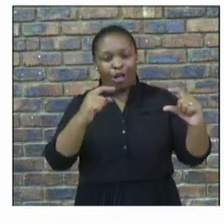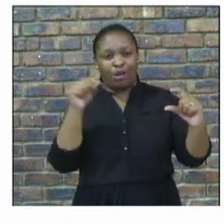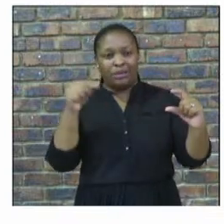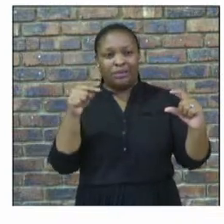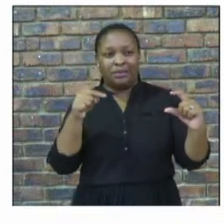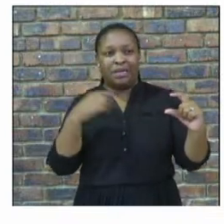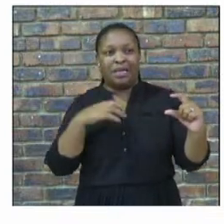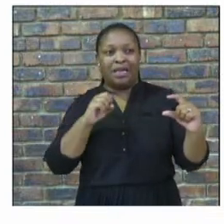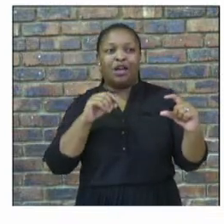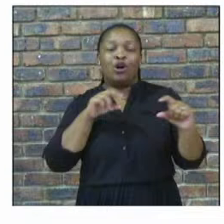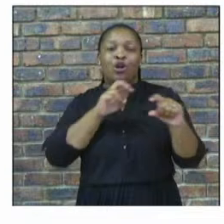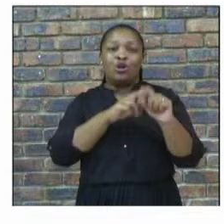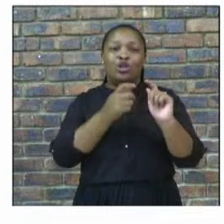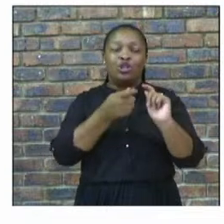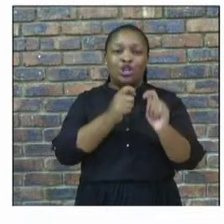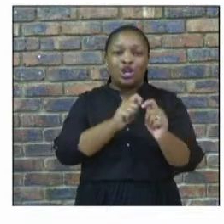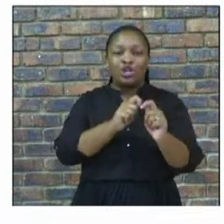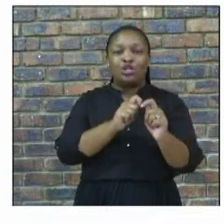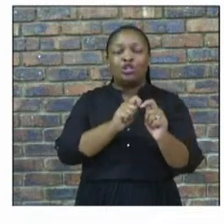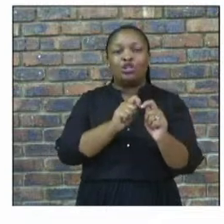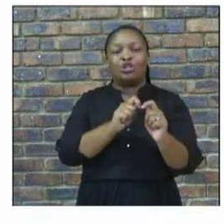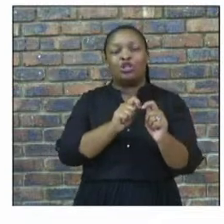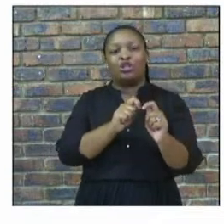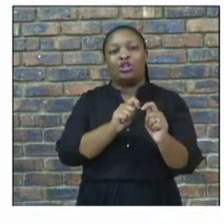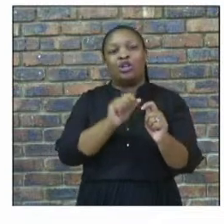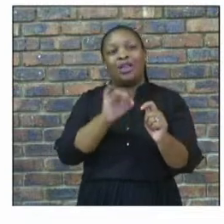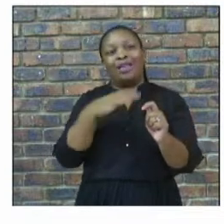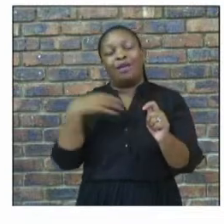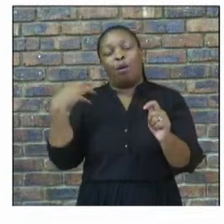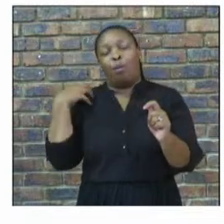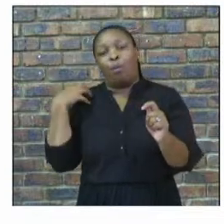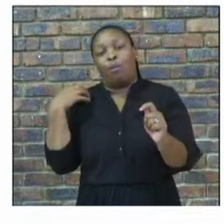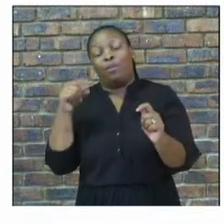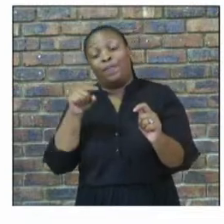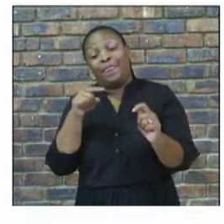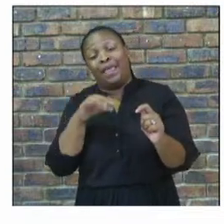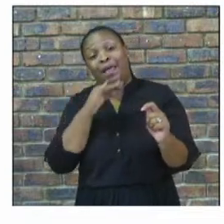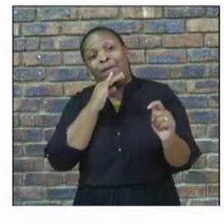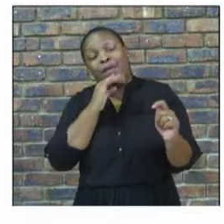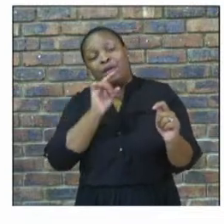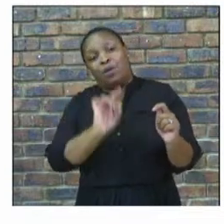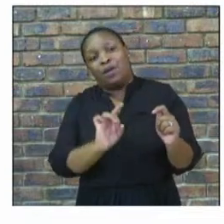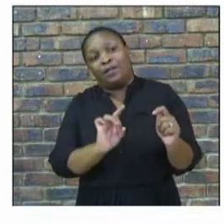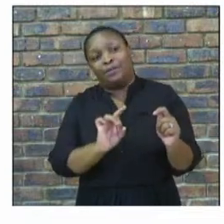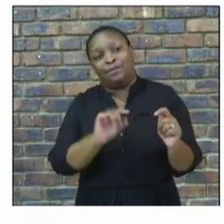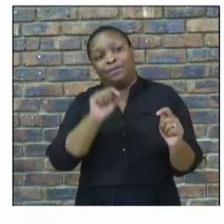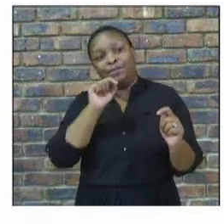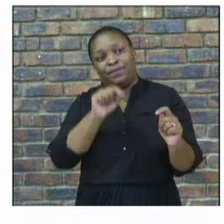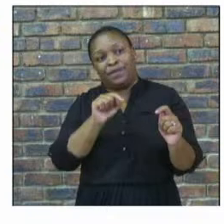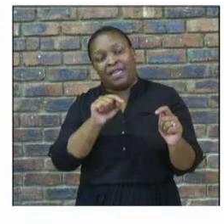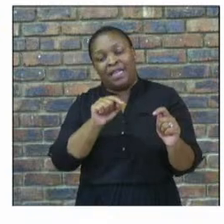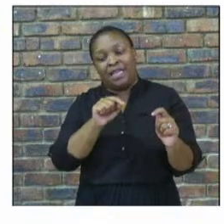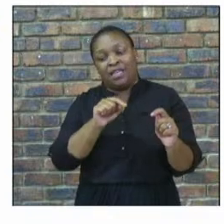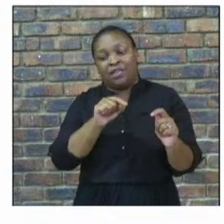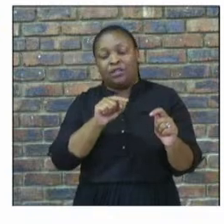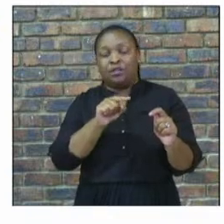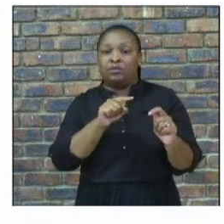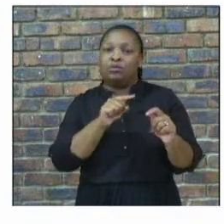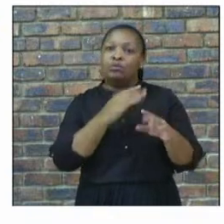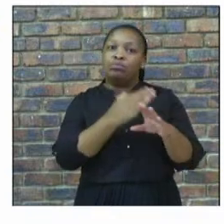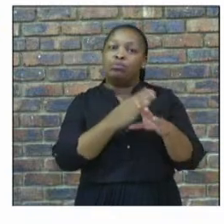in amending the schedule to the Act. This amendment is necessary to bring the section in line with a